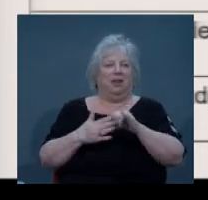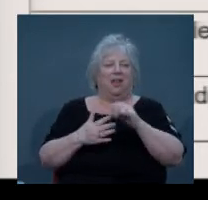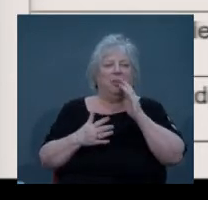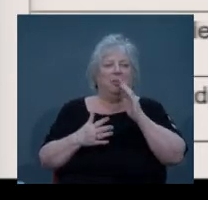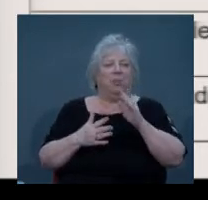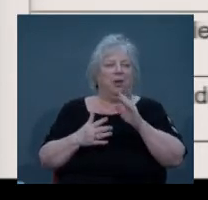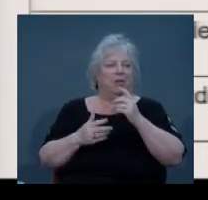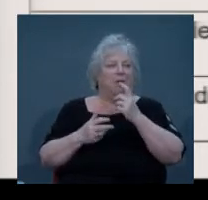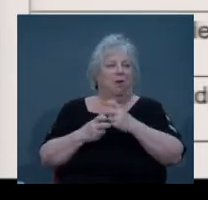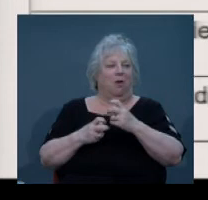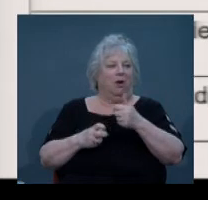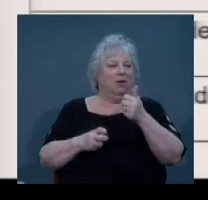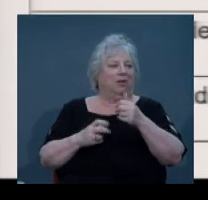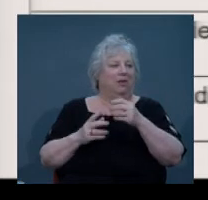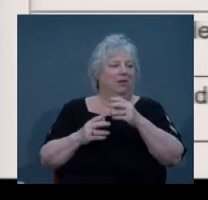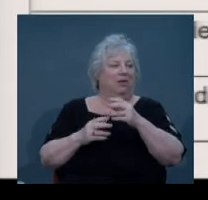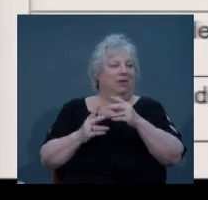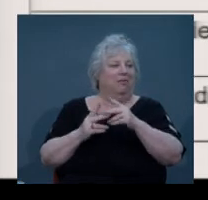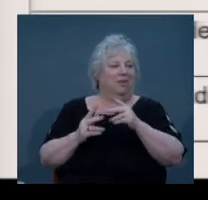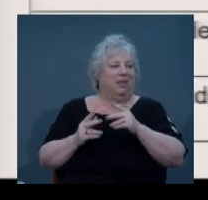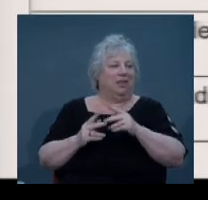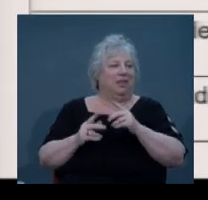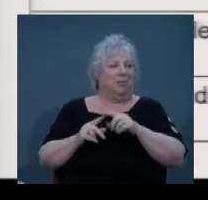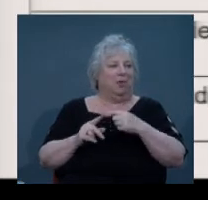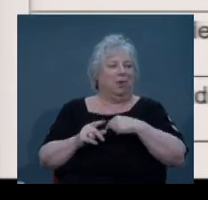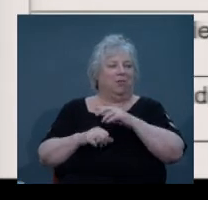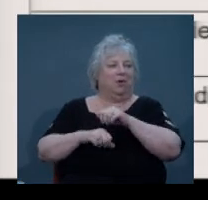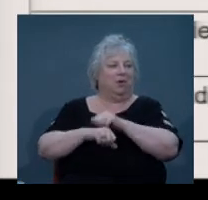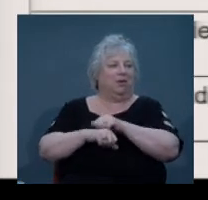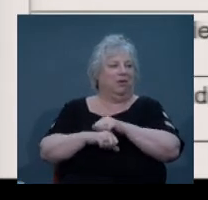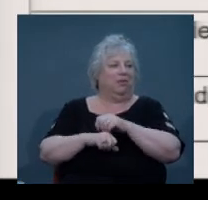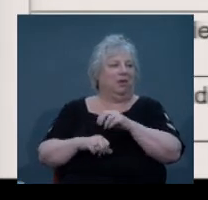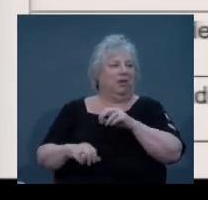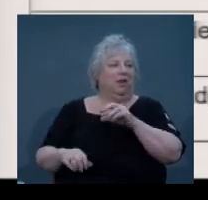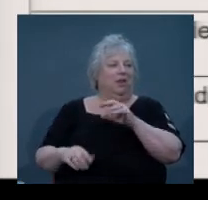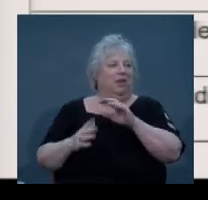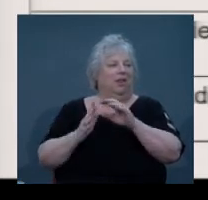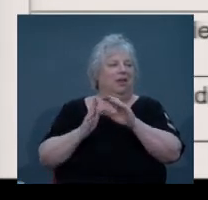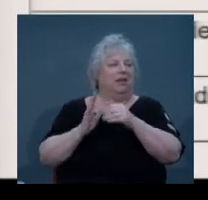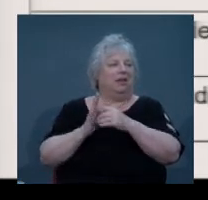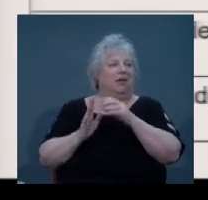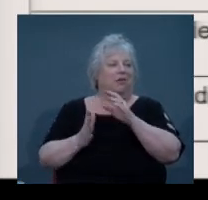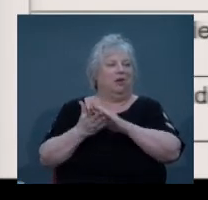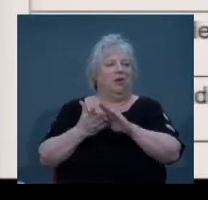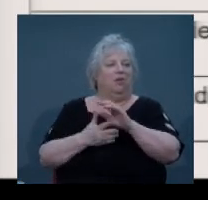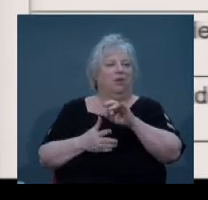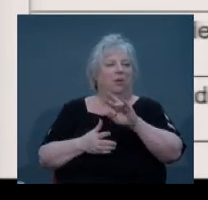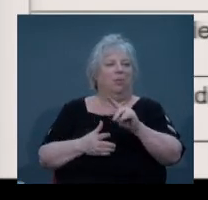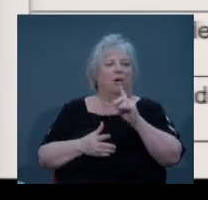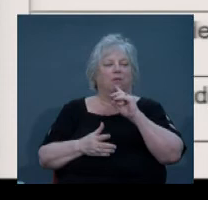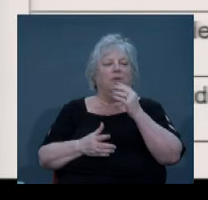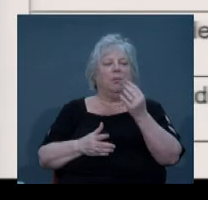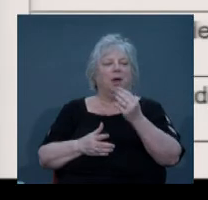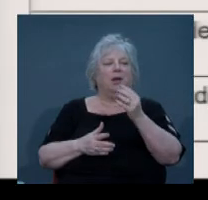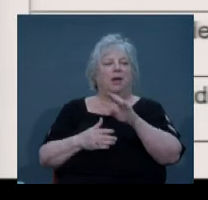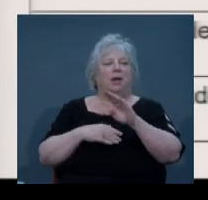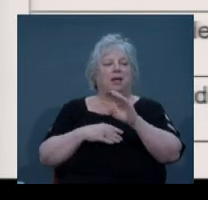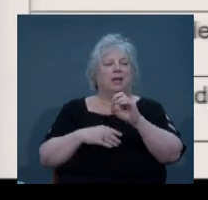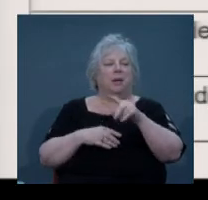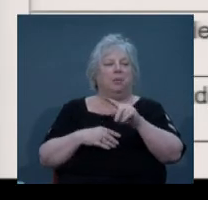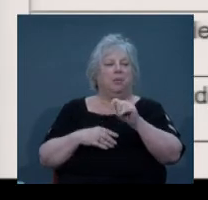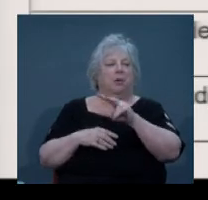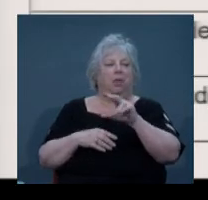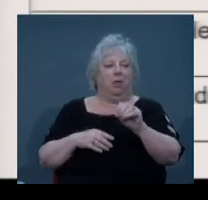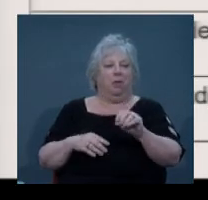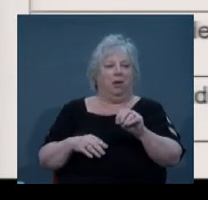that's the hardest facility to nail down, but we have reserved center at University Park for Monday, September 30th. I